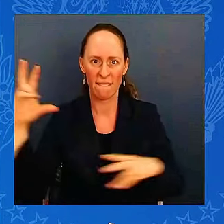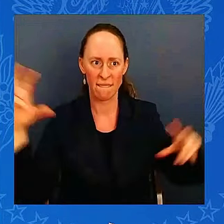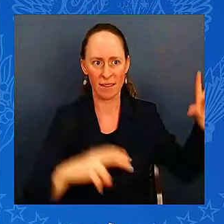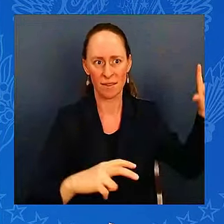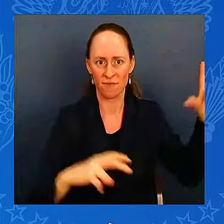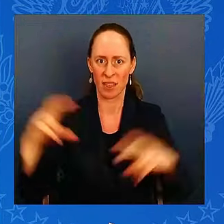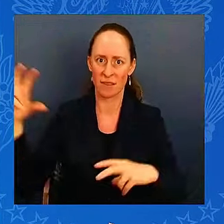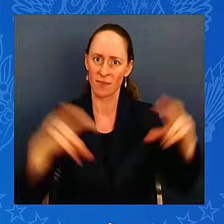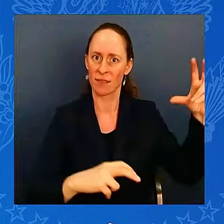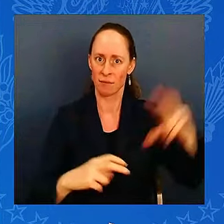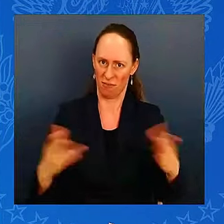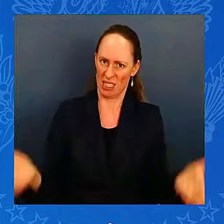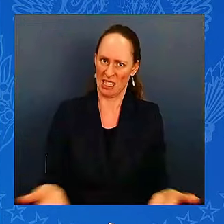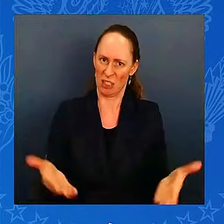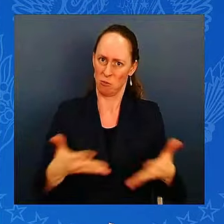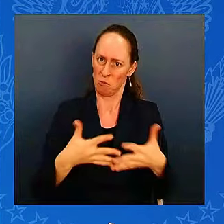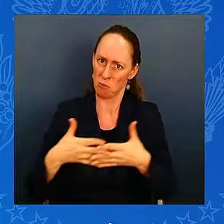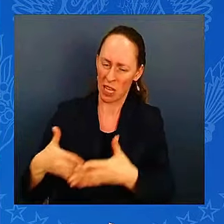3 years.